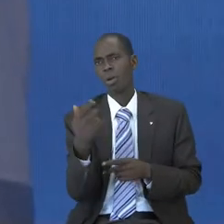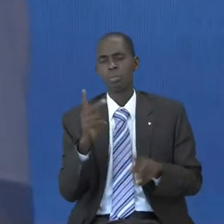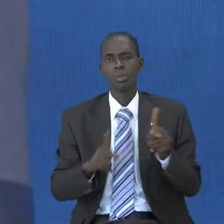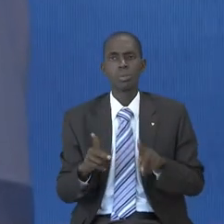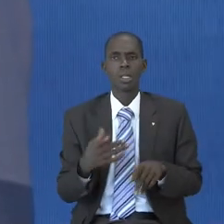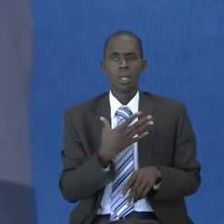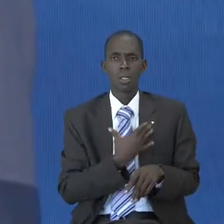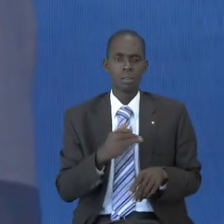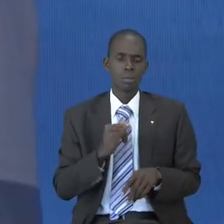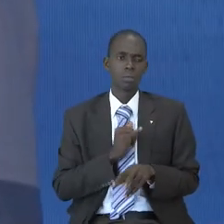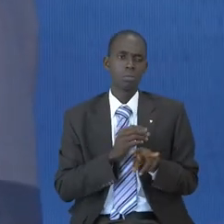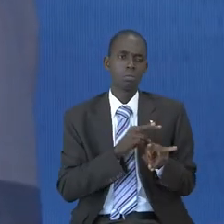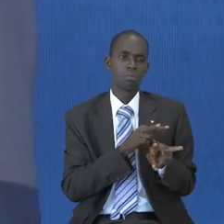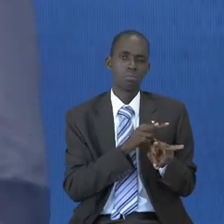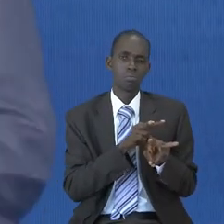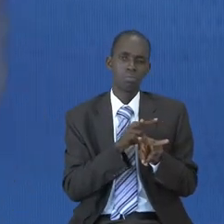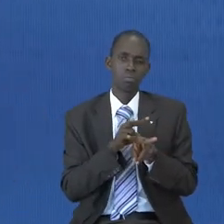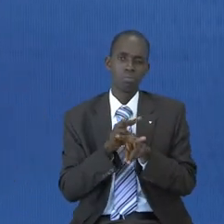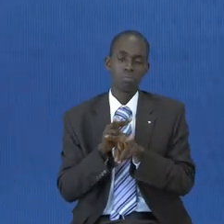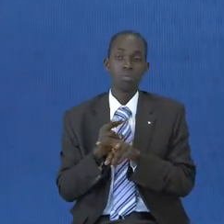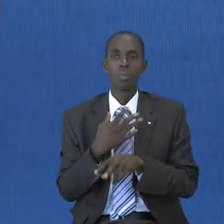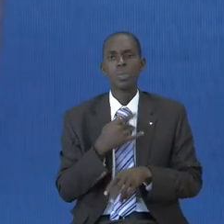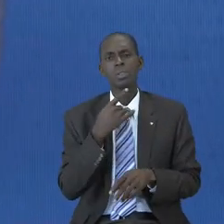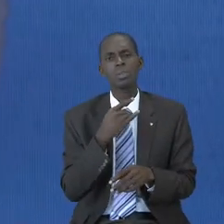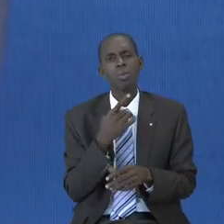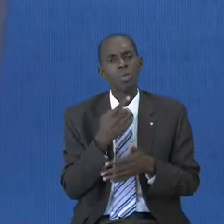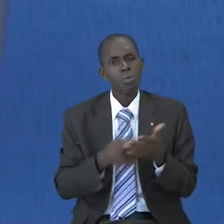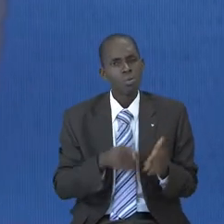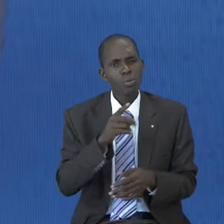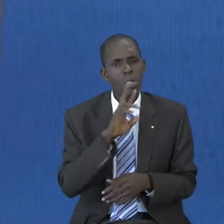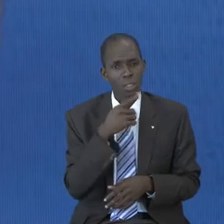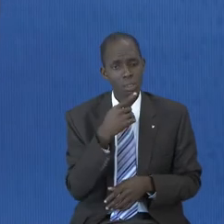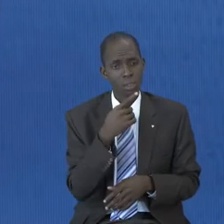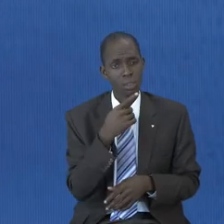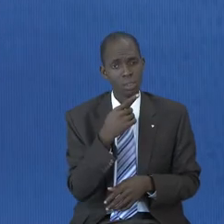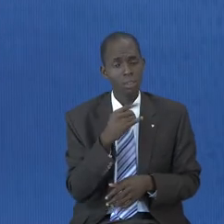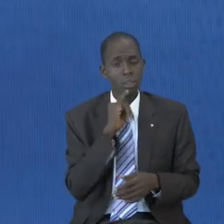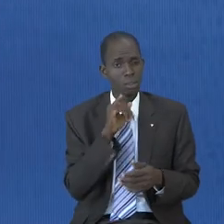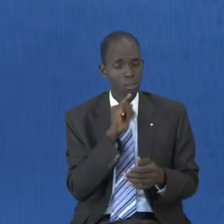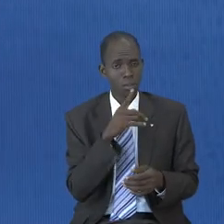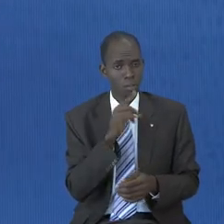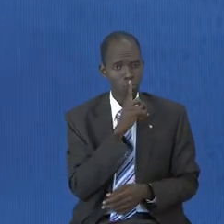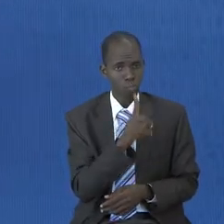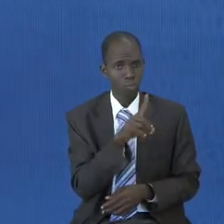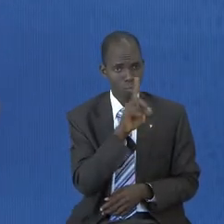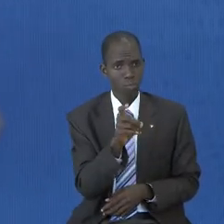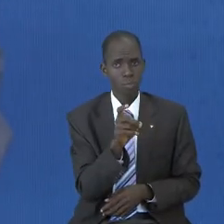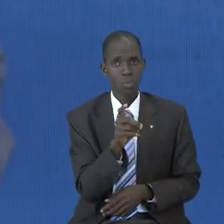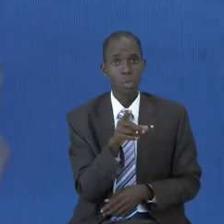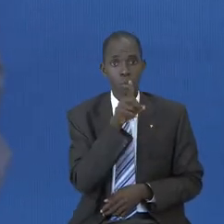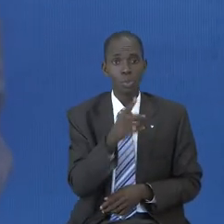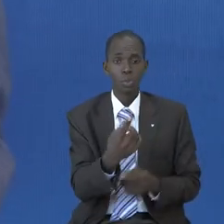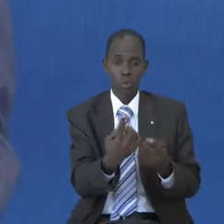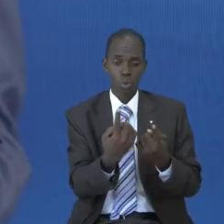I look at them and I say, what you are saying, is that real? You come to